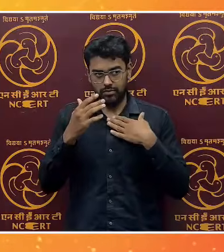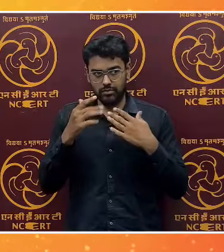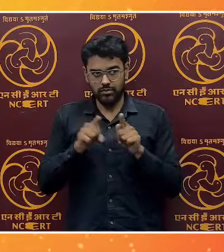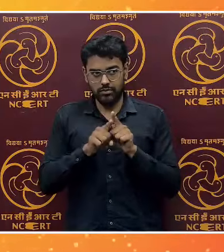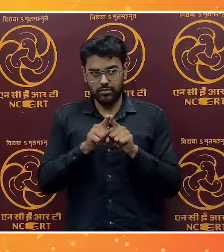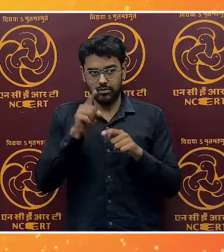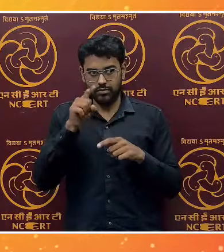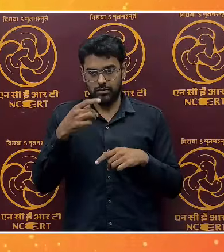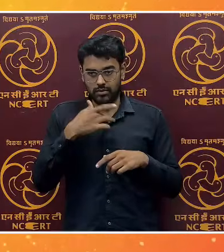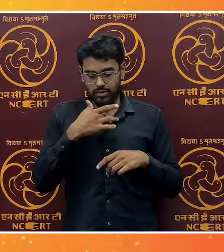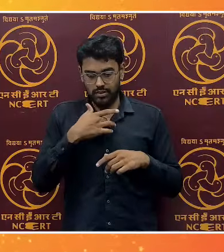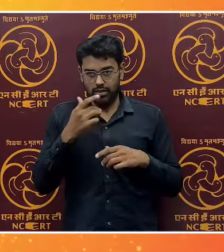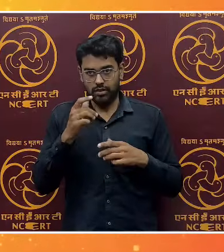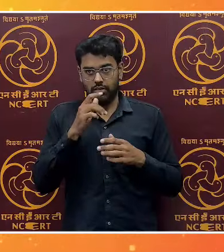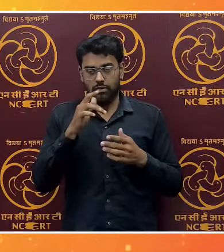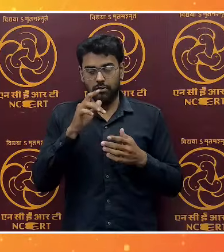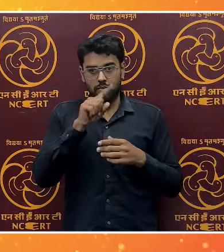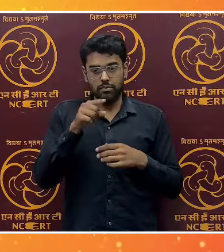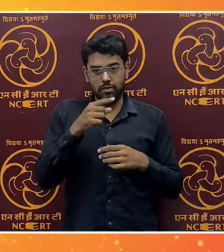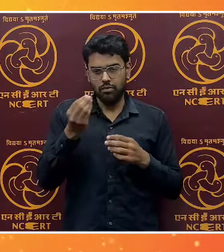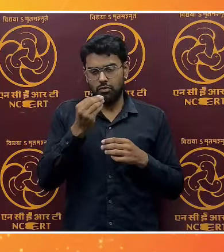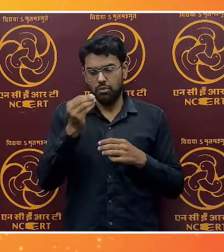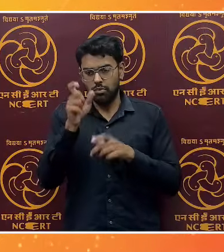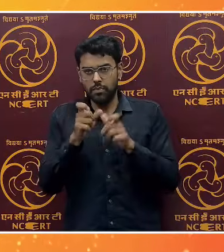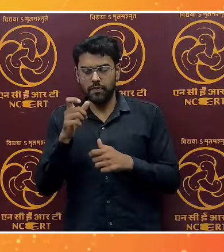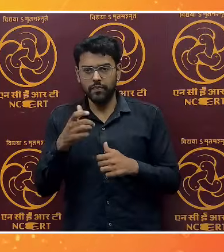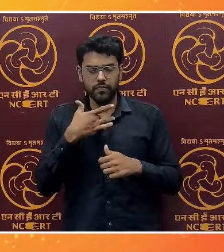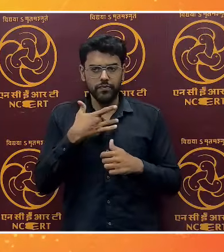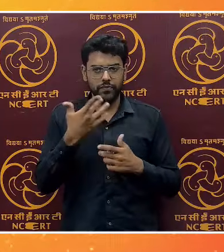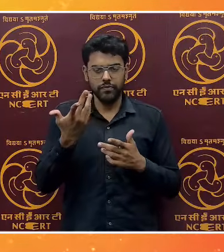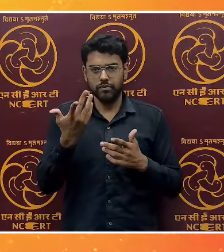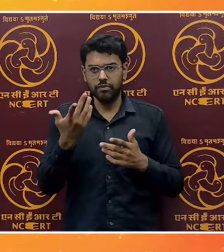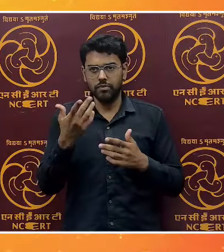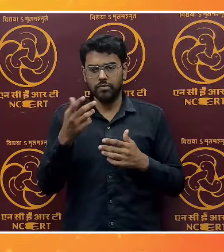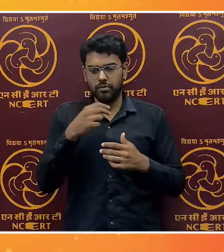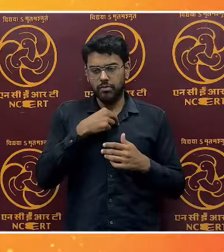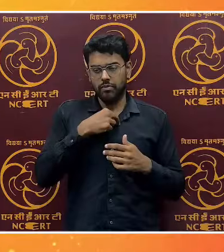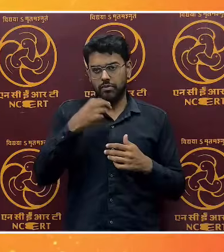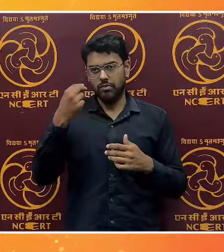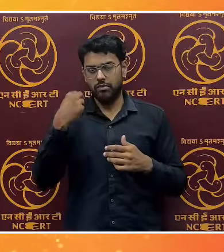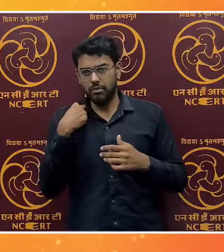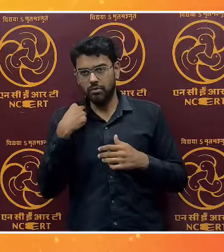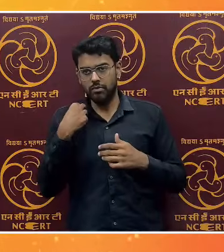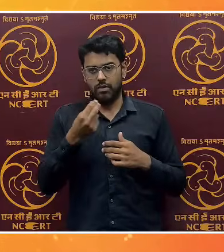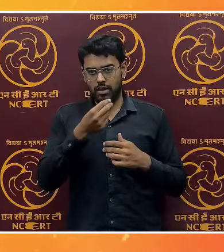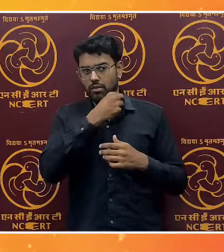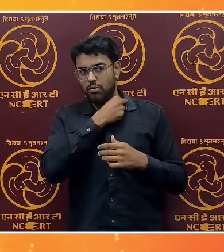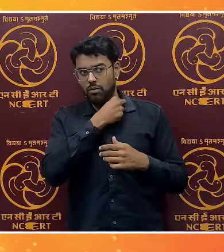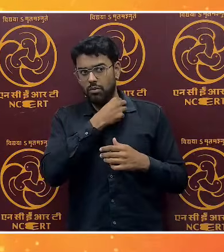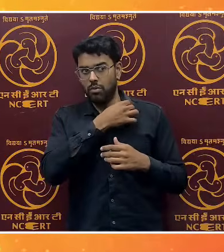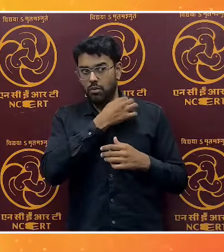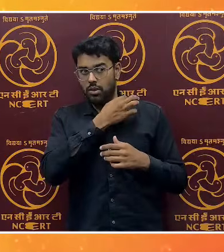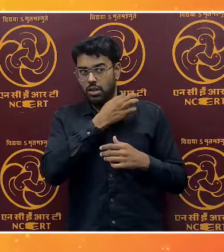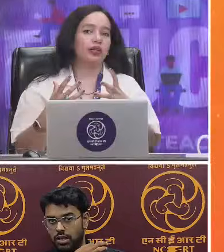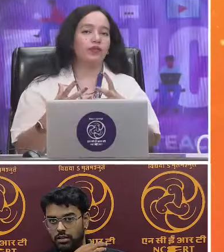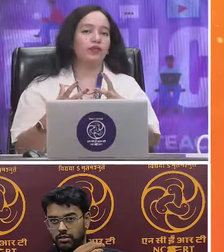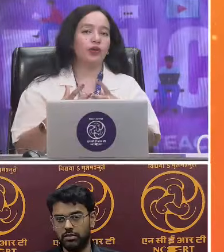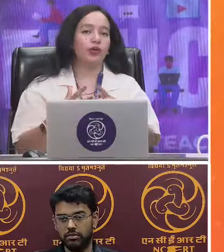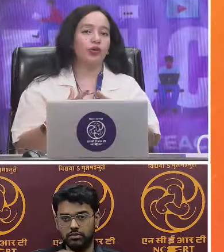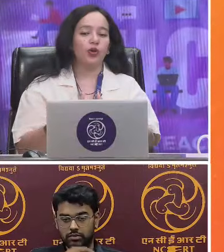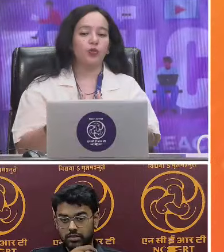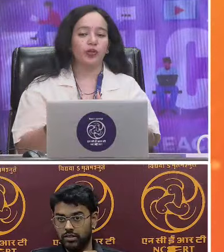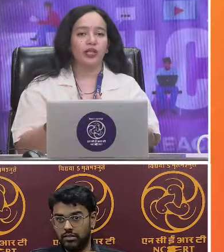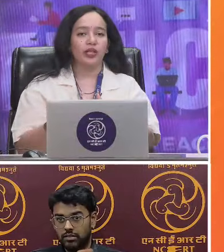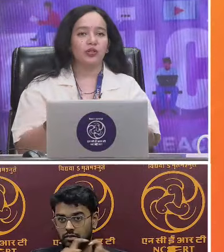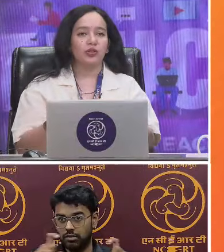a wrong placement. Some people they are putting the microphone like close to the collar. Yes. It won't give you a